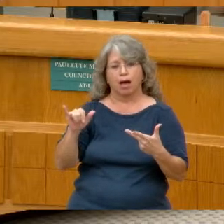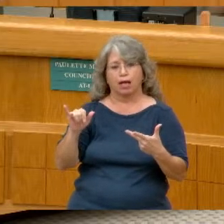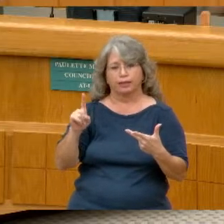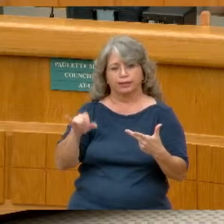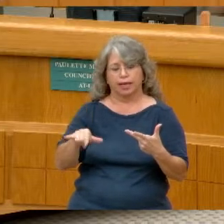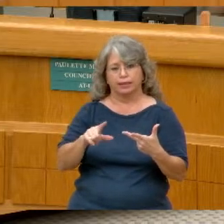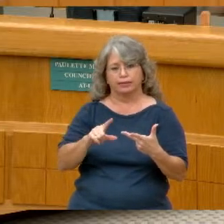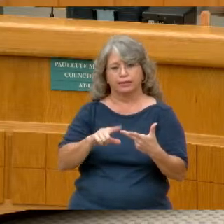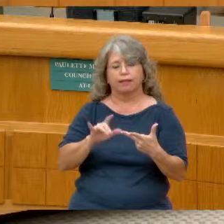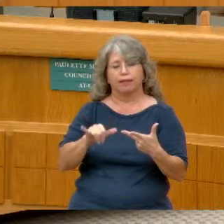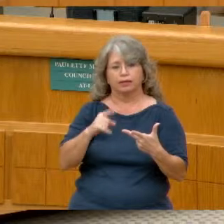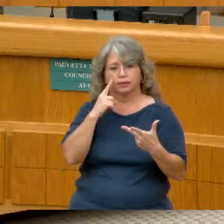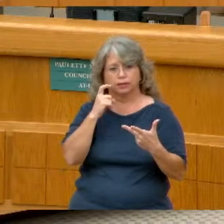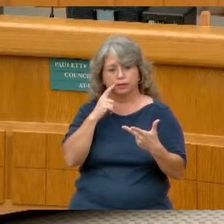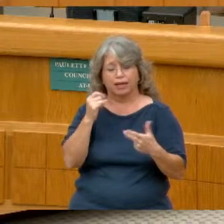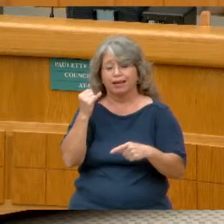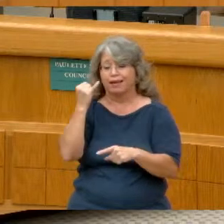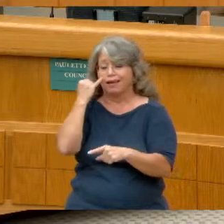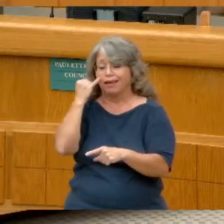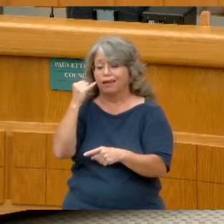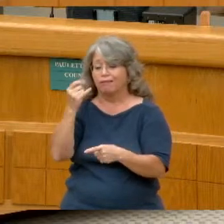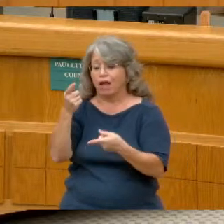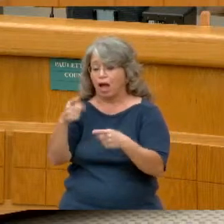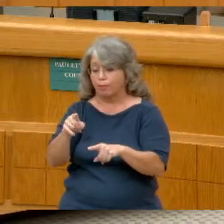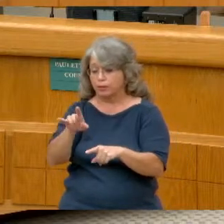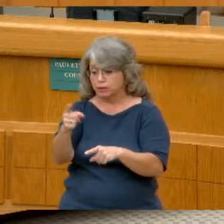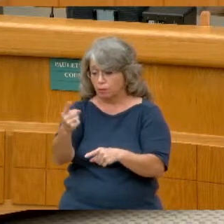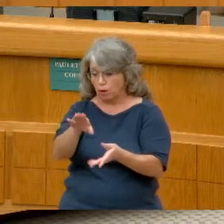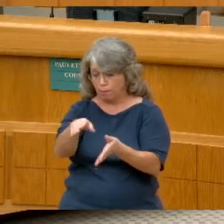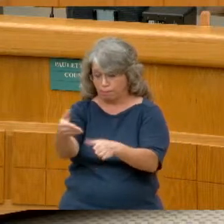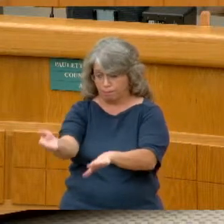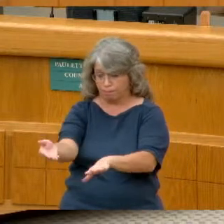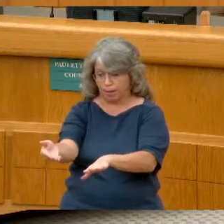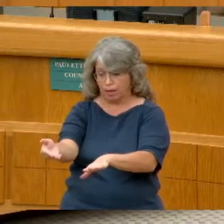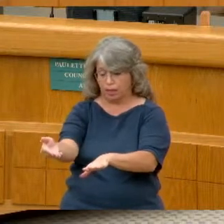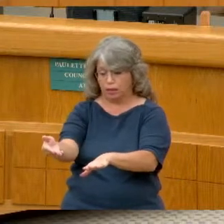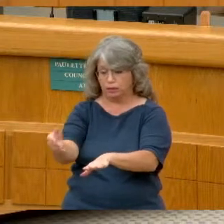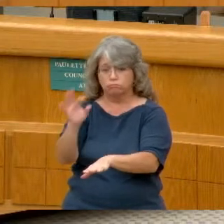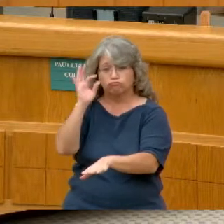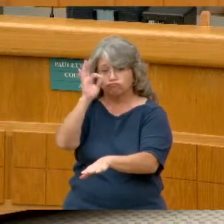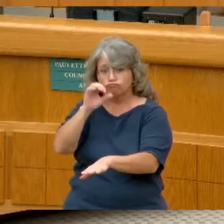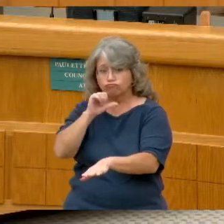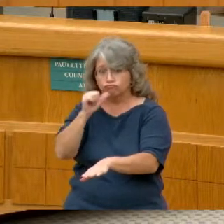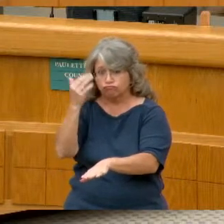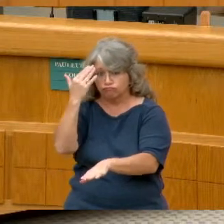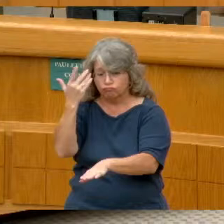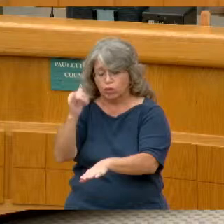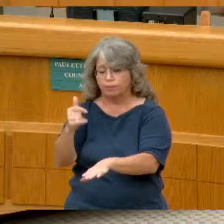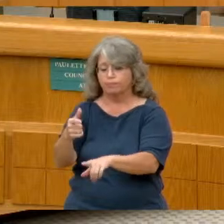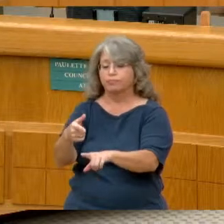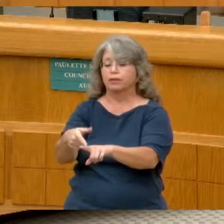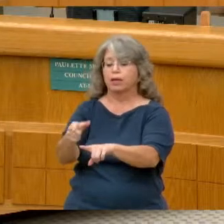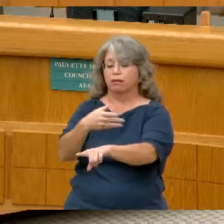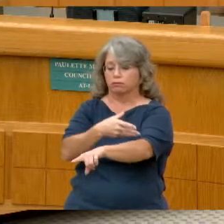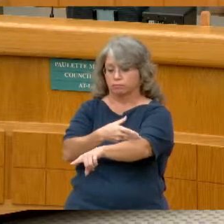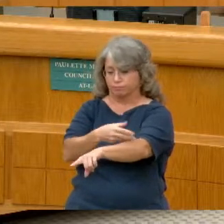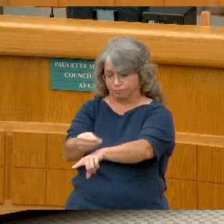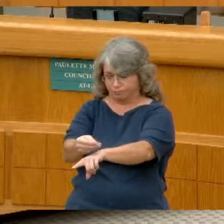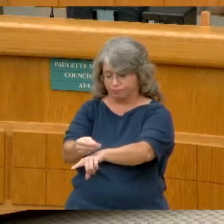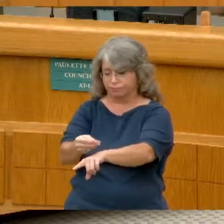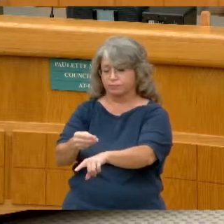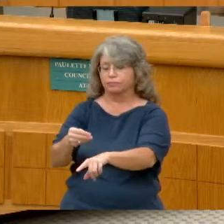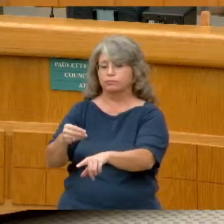post-mortem, then it's a suspect also. If they don't have any test and the clinician diagnoses it, it's a